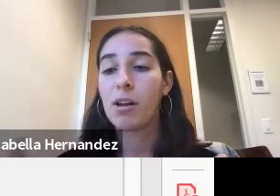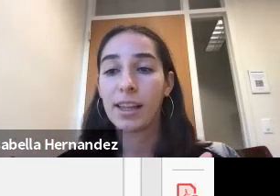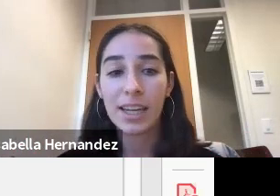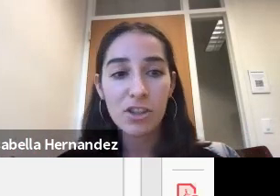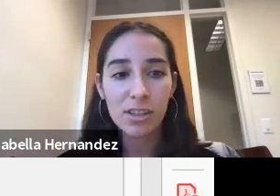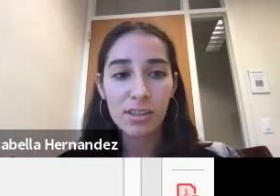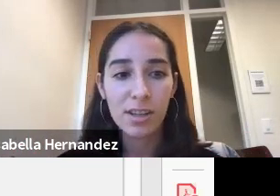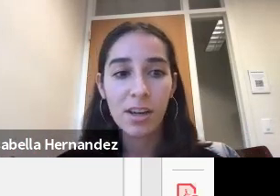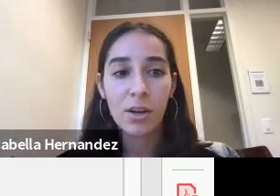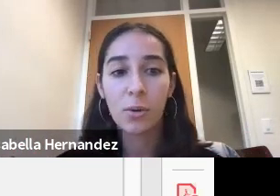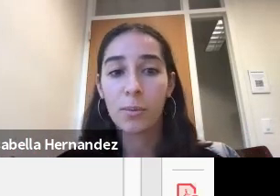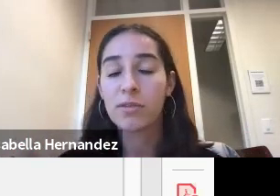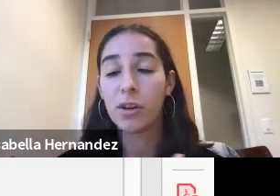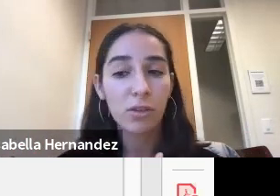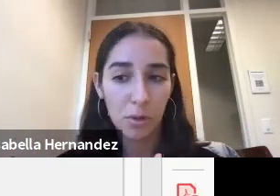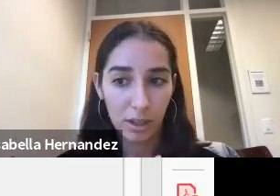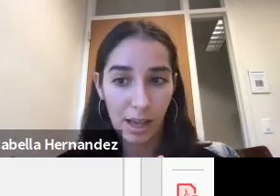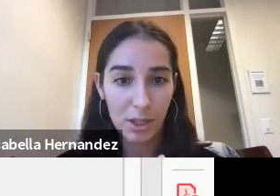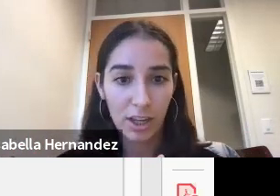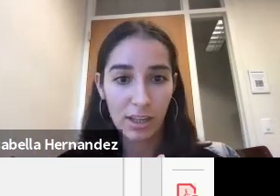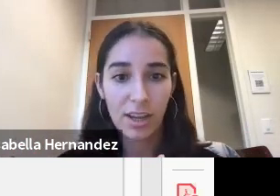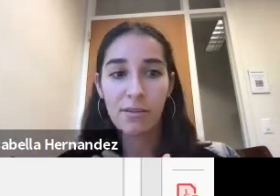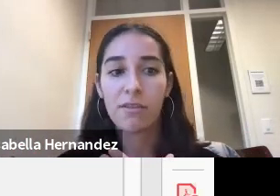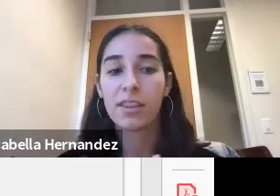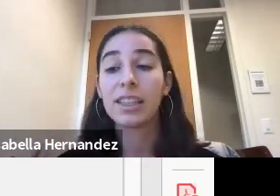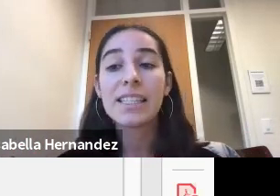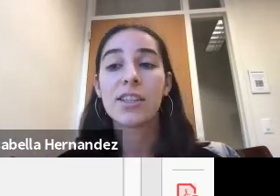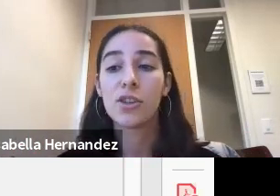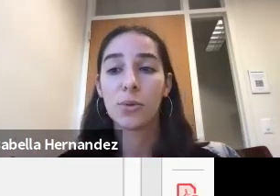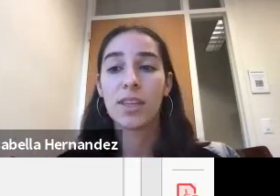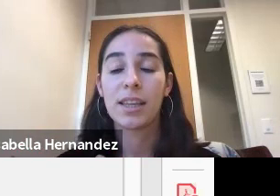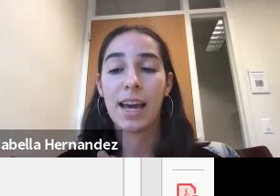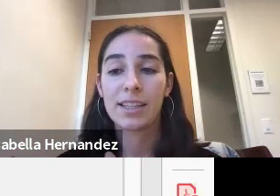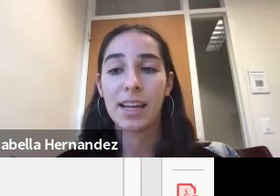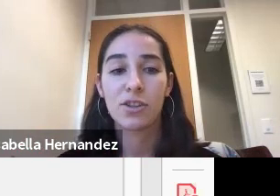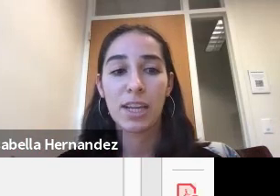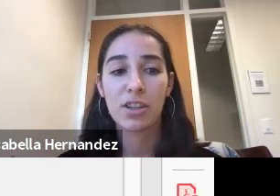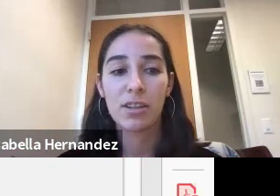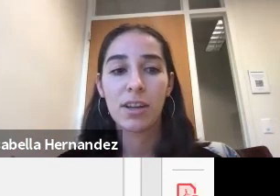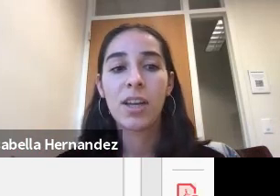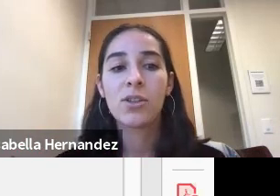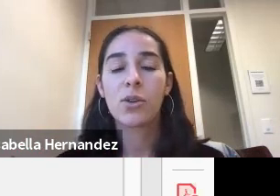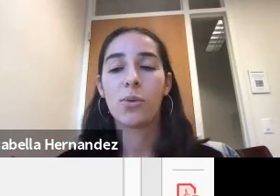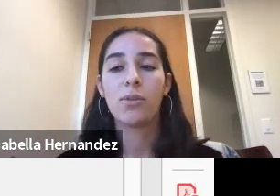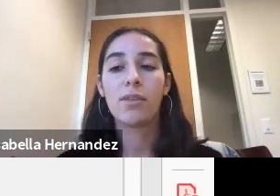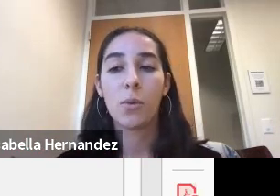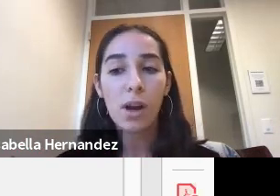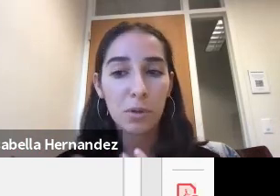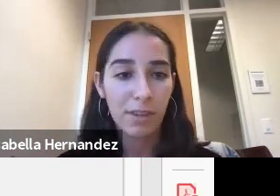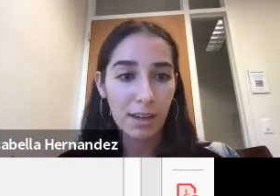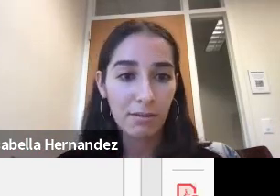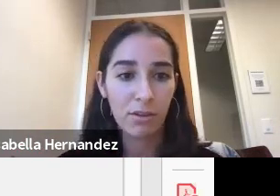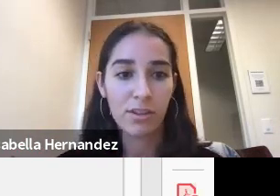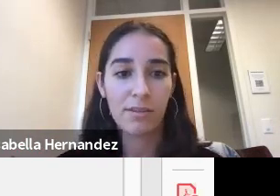and small island nations, who are most vulnerable to climate change, have often the least to do with that exacerbation. So if we